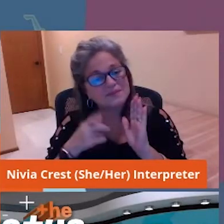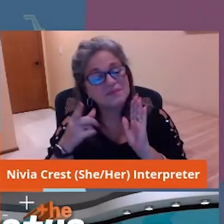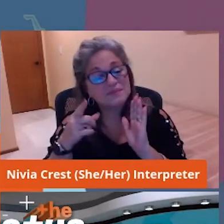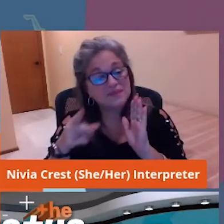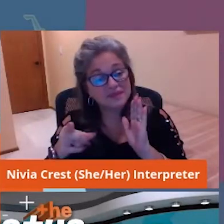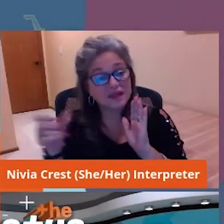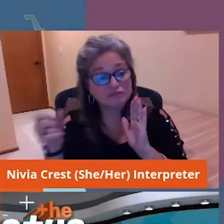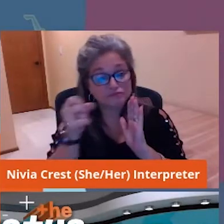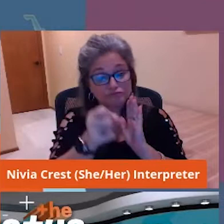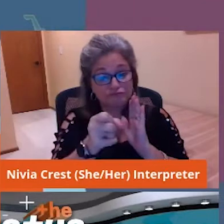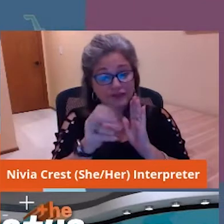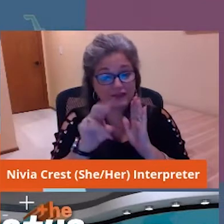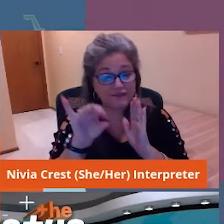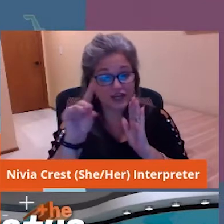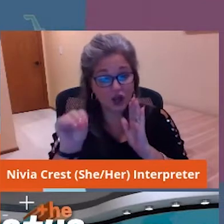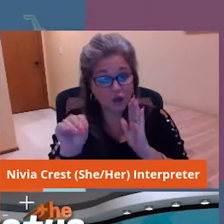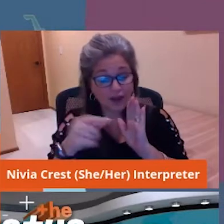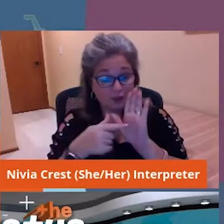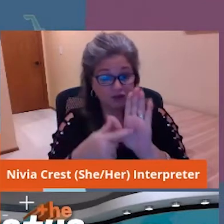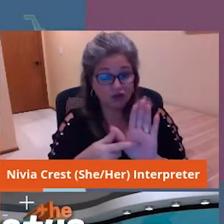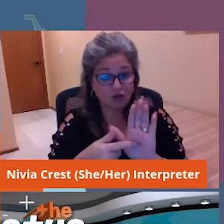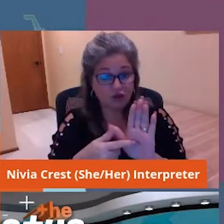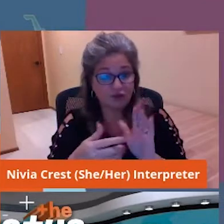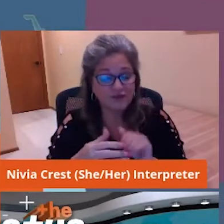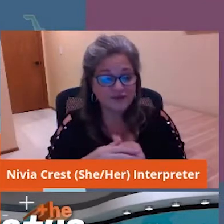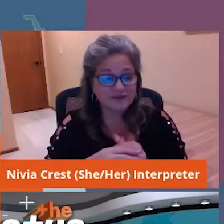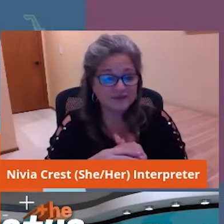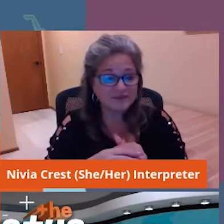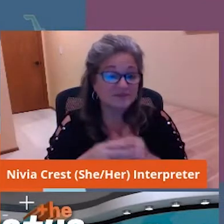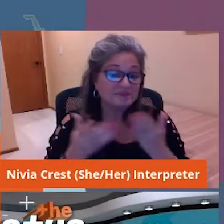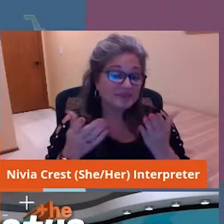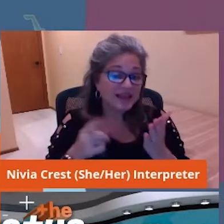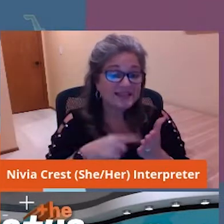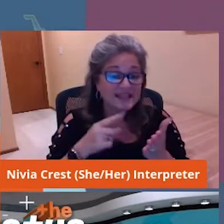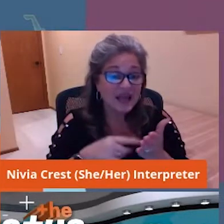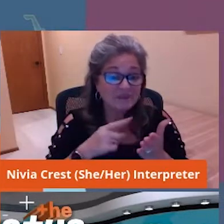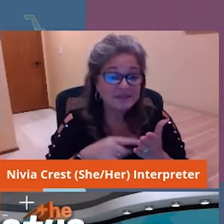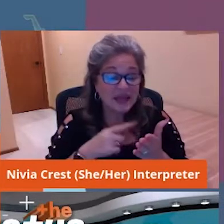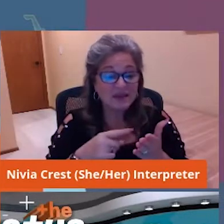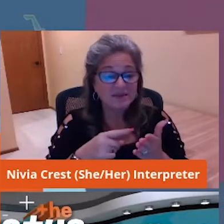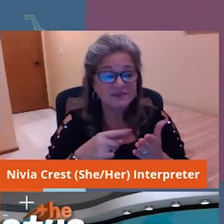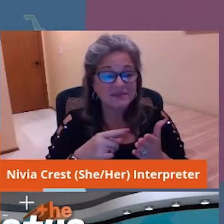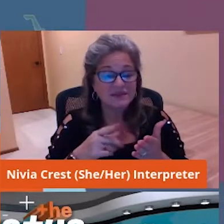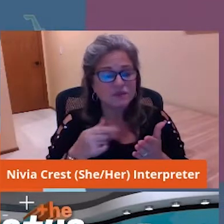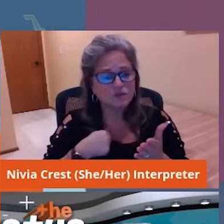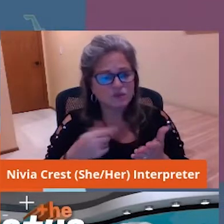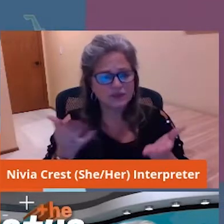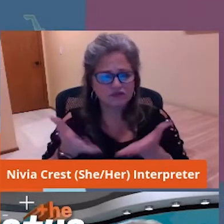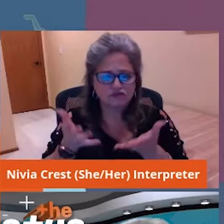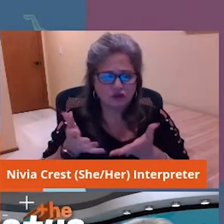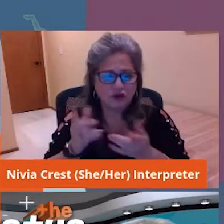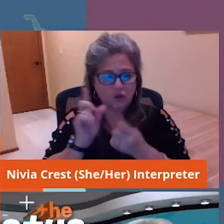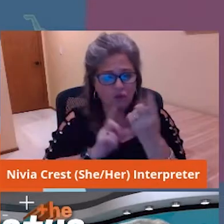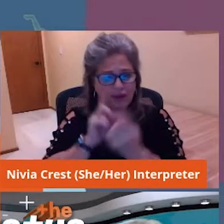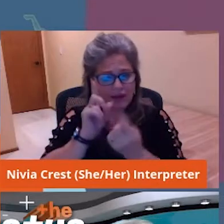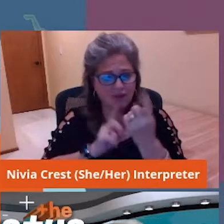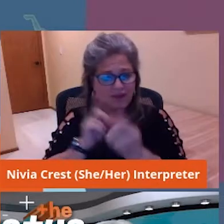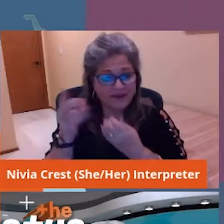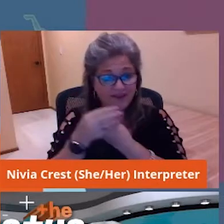video and we show them and we sometimes hear them one-on-one in the office.